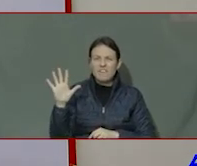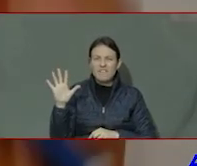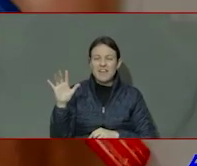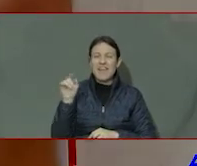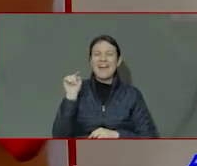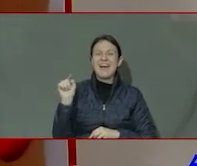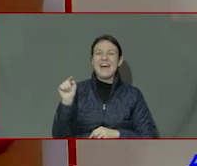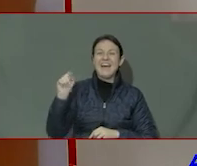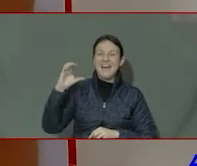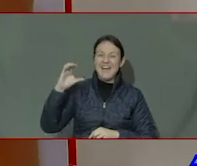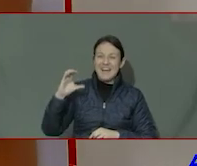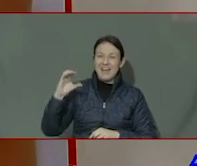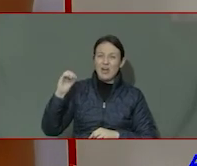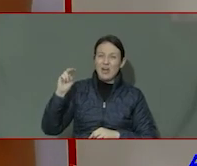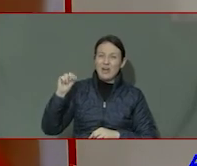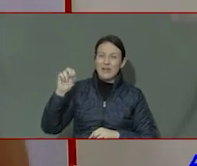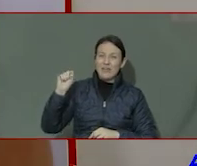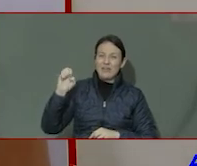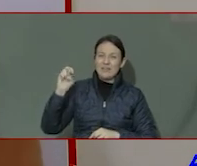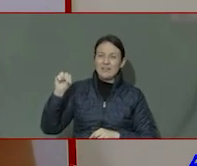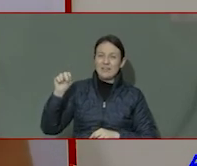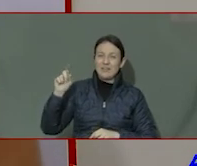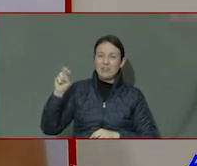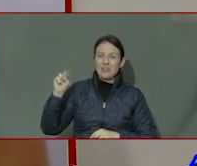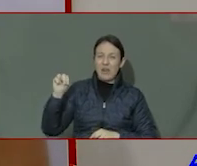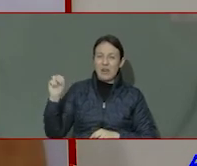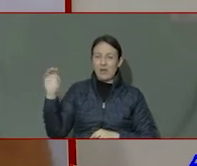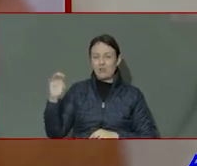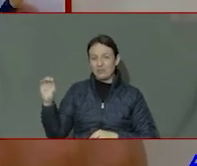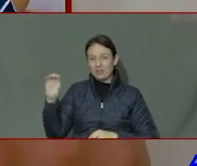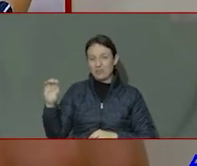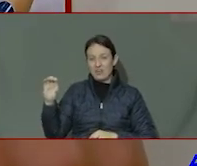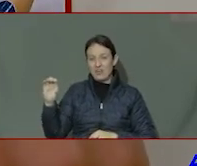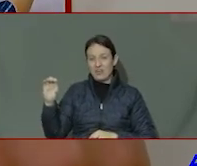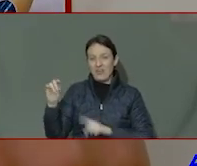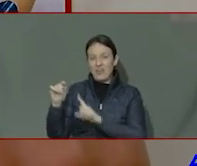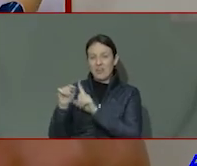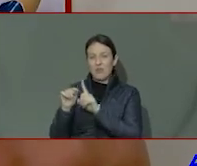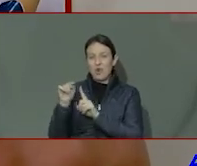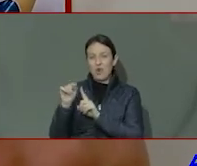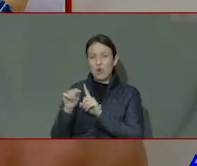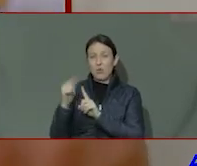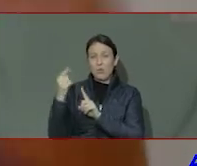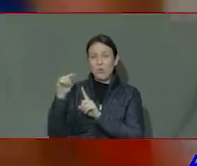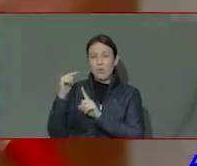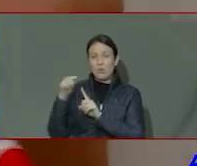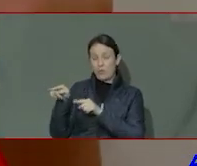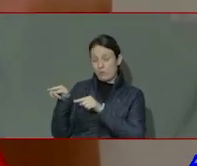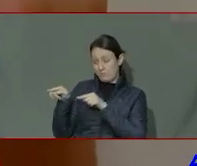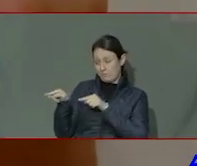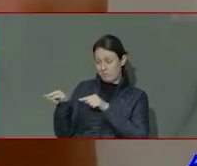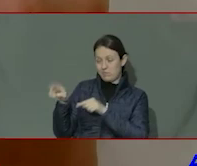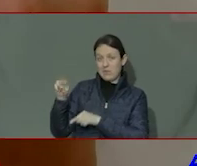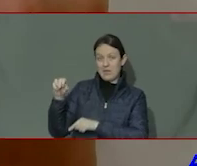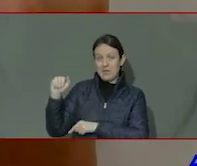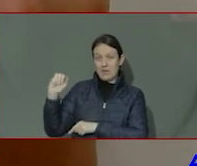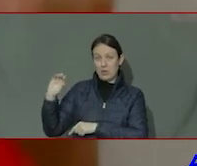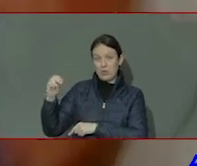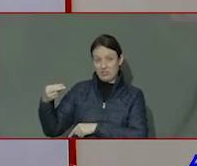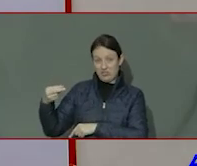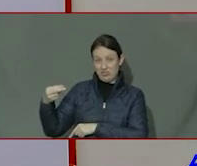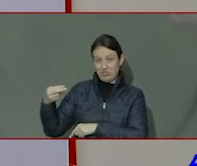concentration. So the concentration and the volume is for the sodium hydroxide, which is